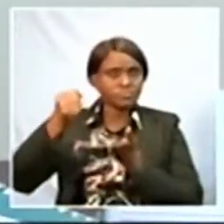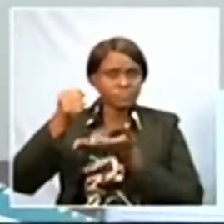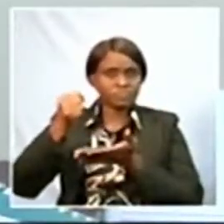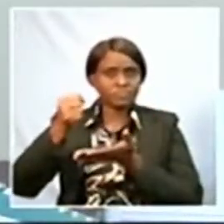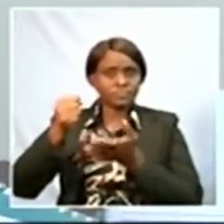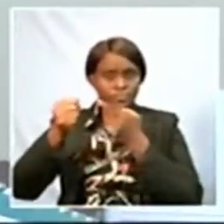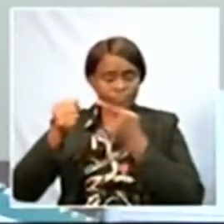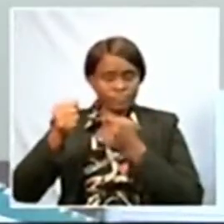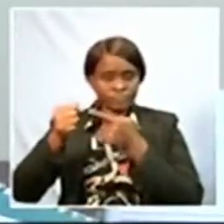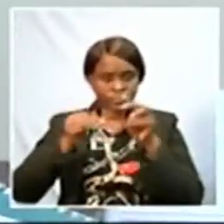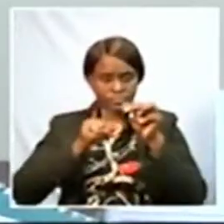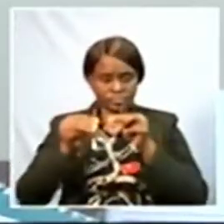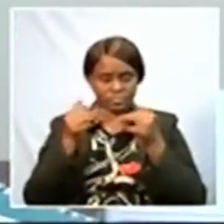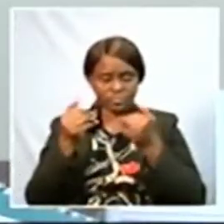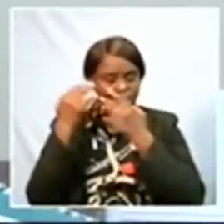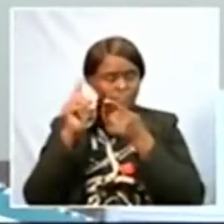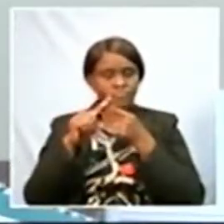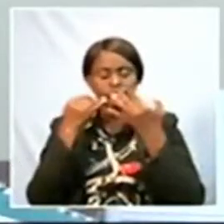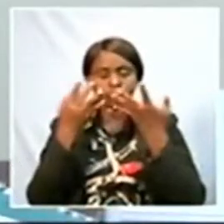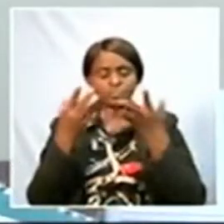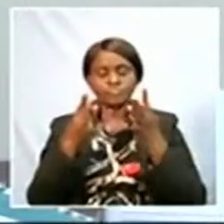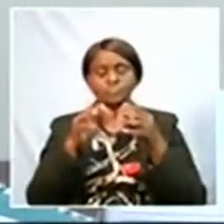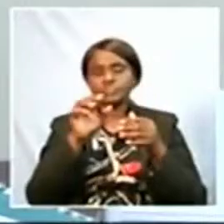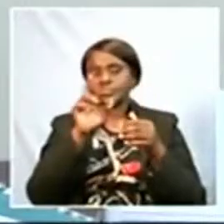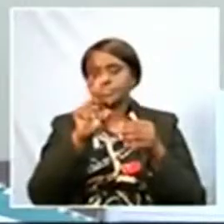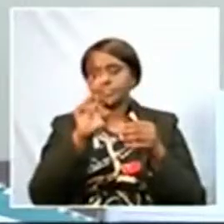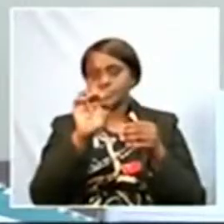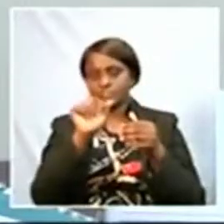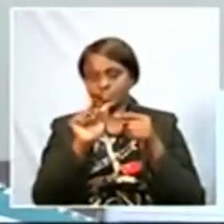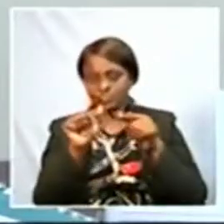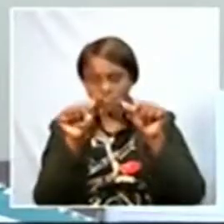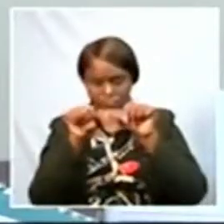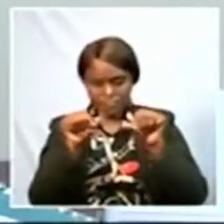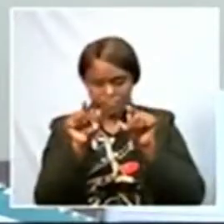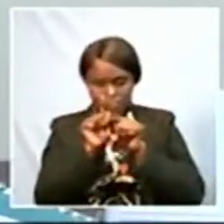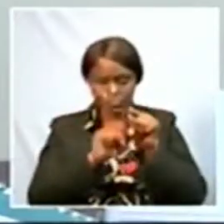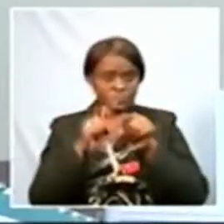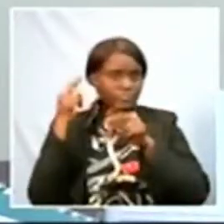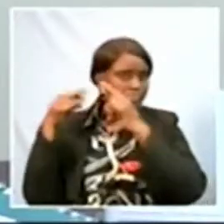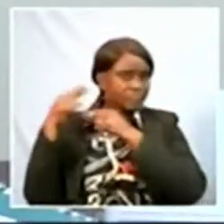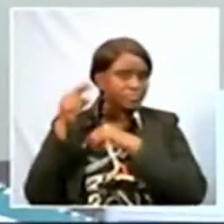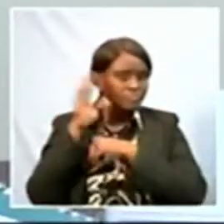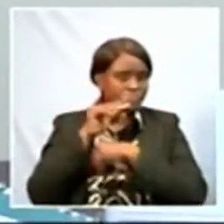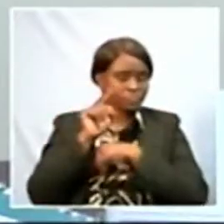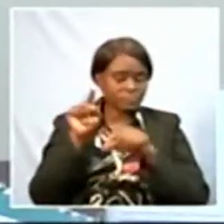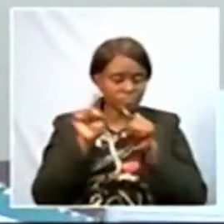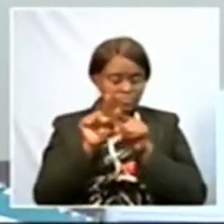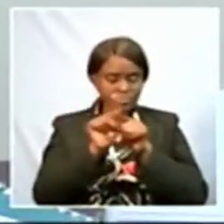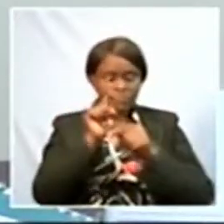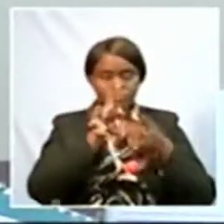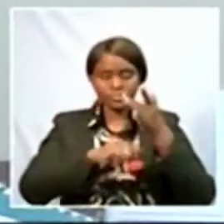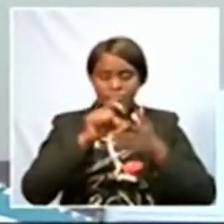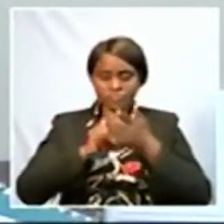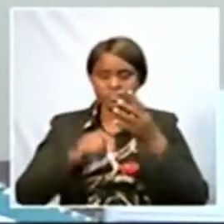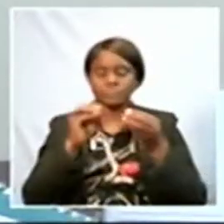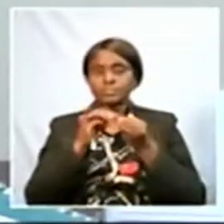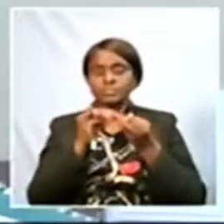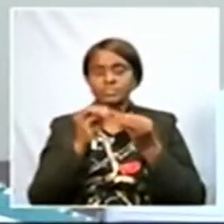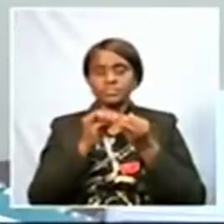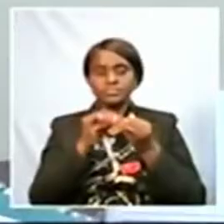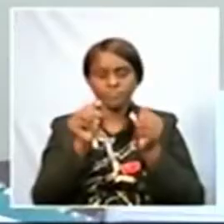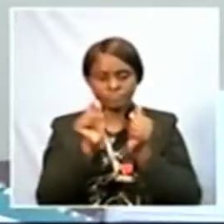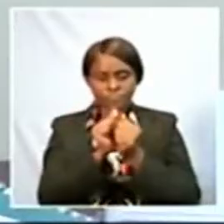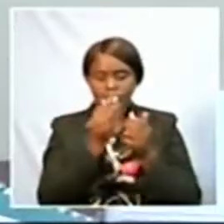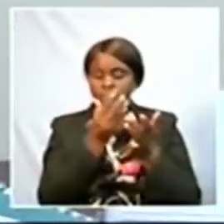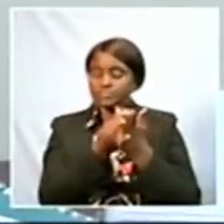taken. Management wishes to state that RIA carried out the assessment and it was revealed that the cost estimate